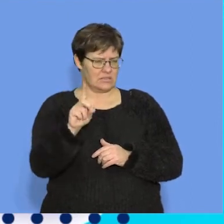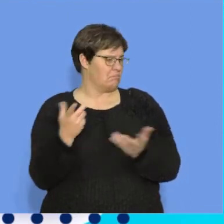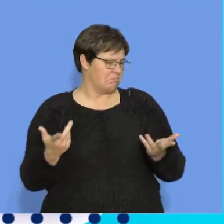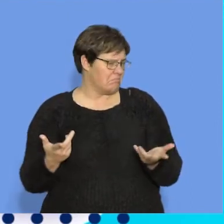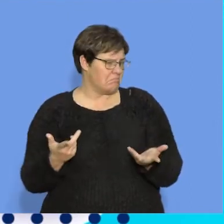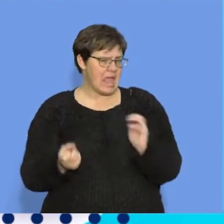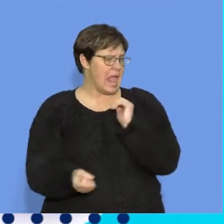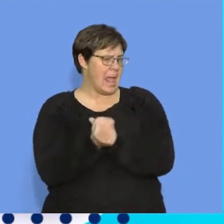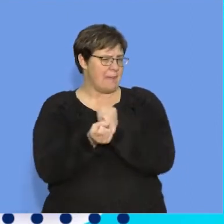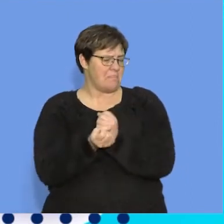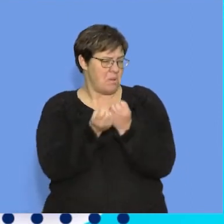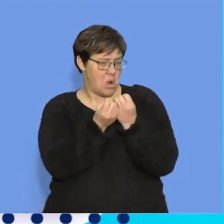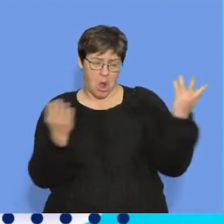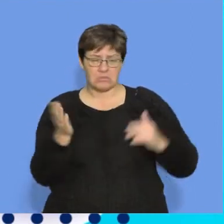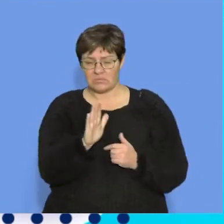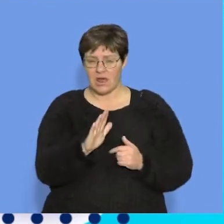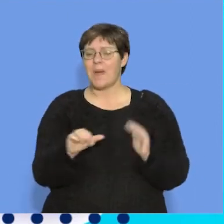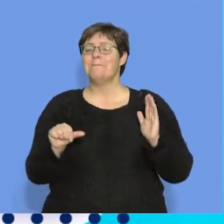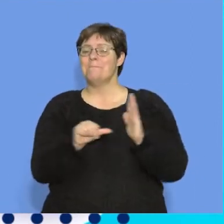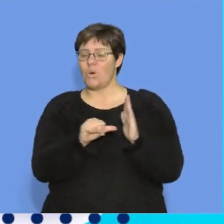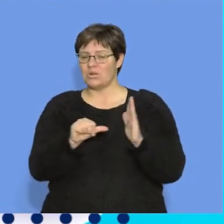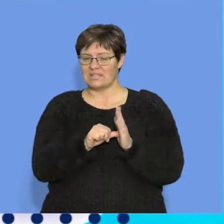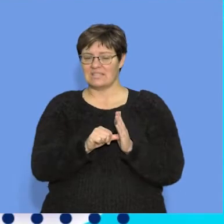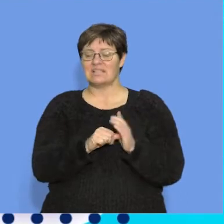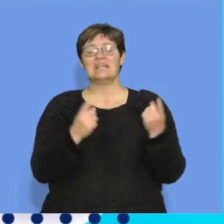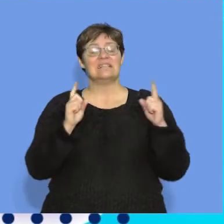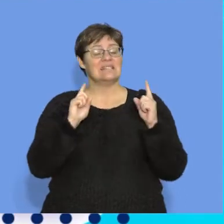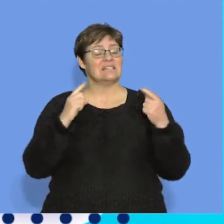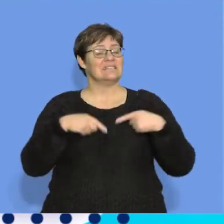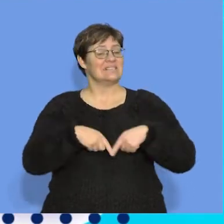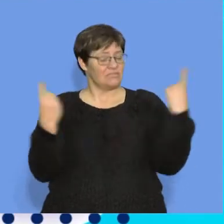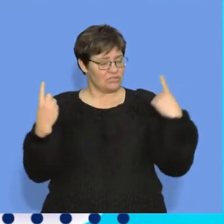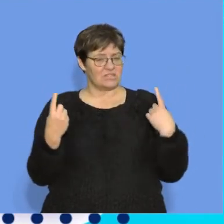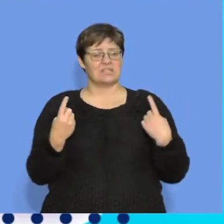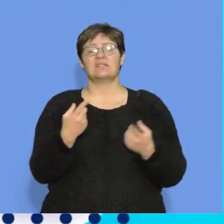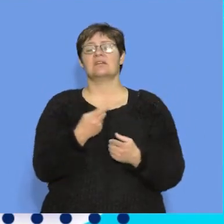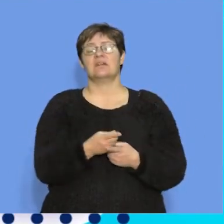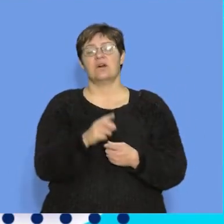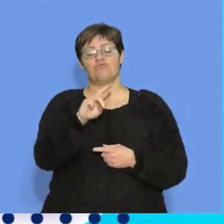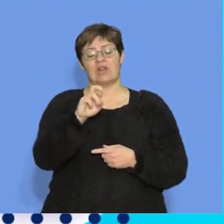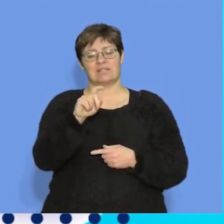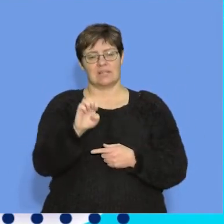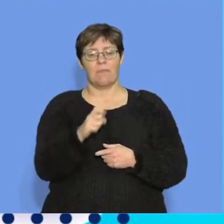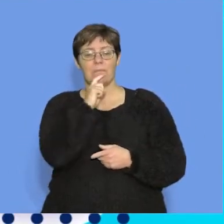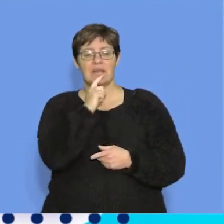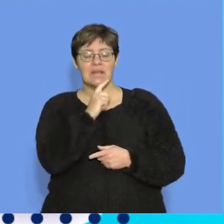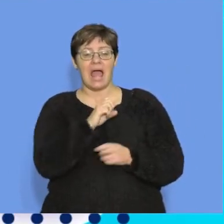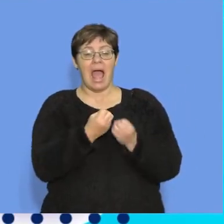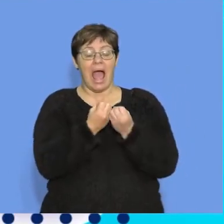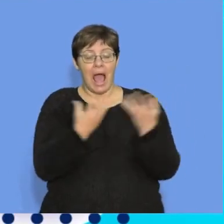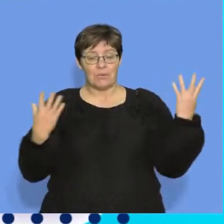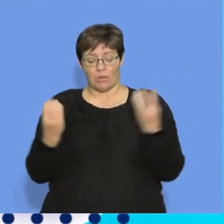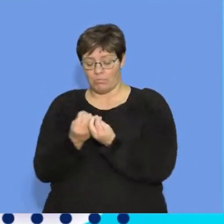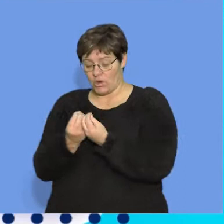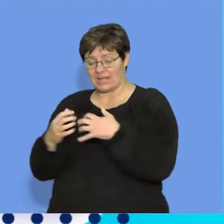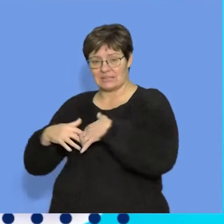but it's important to recognize it's different to rate. Yield is about the amount of product. We